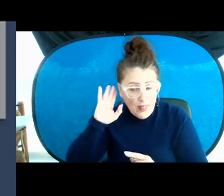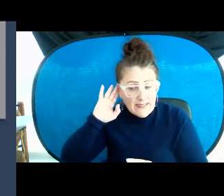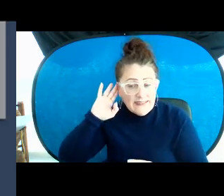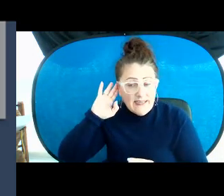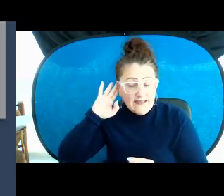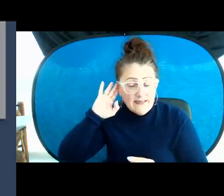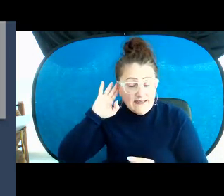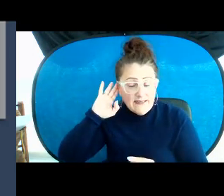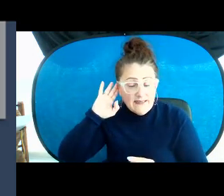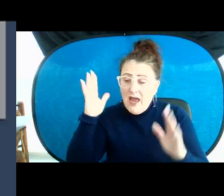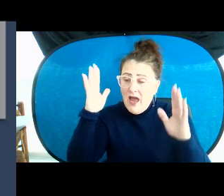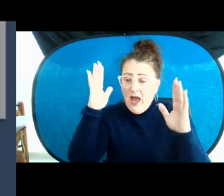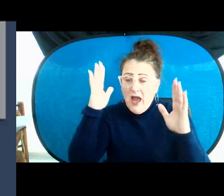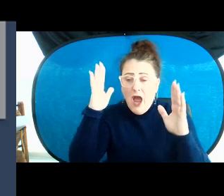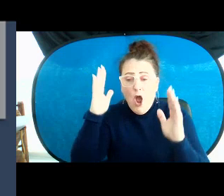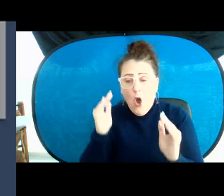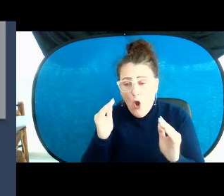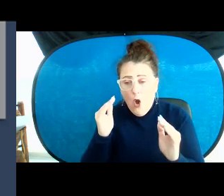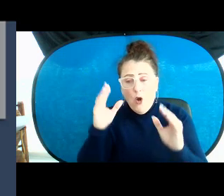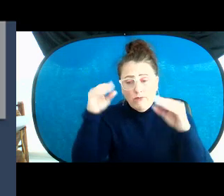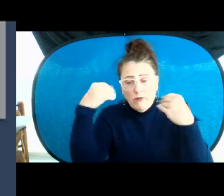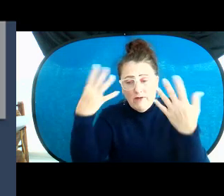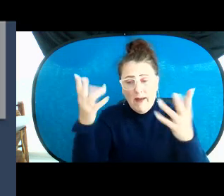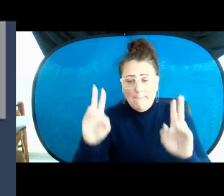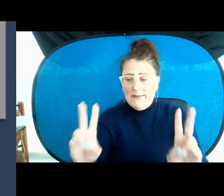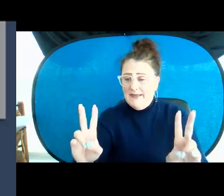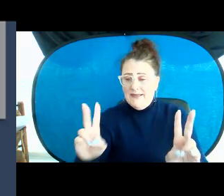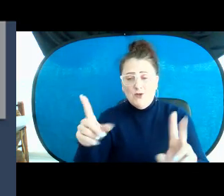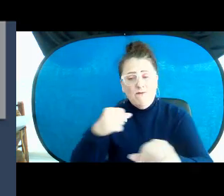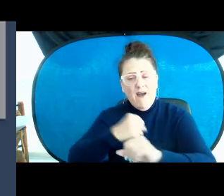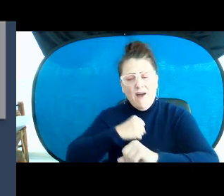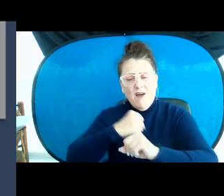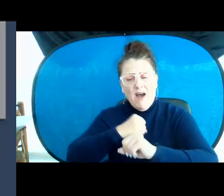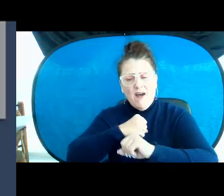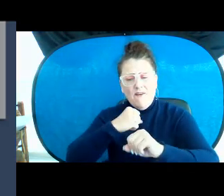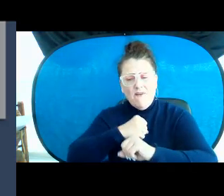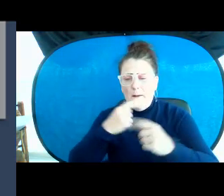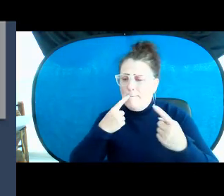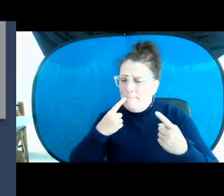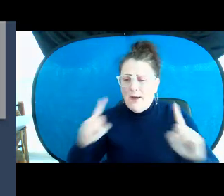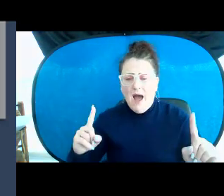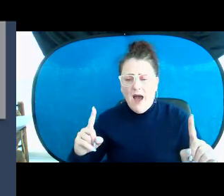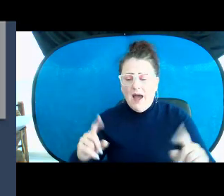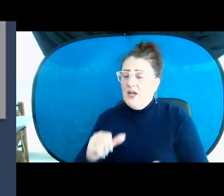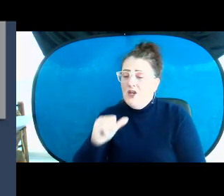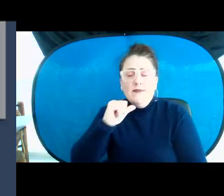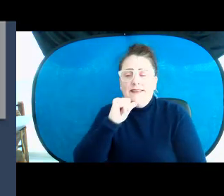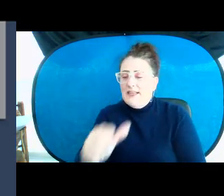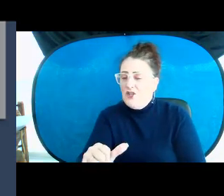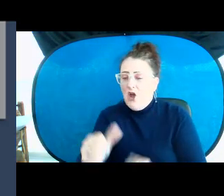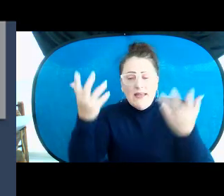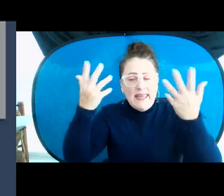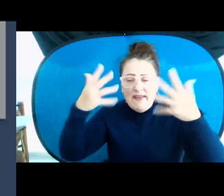we hope this gives you some sort of peace that you fought the good fight. And you never gave up this entire 5 years. So with this, I'd like to